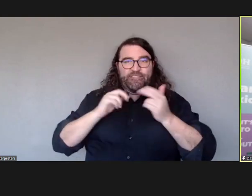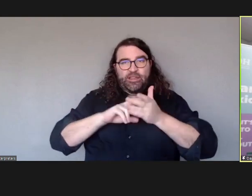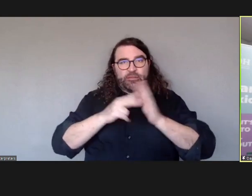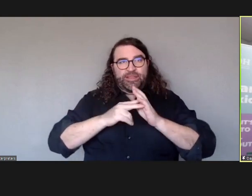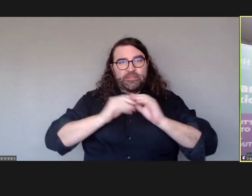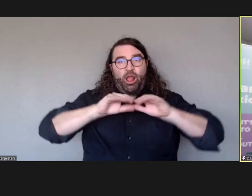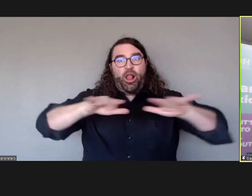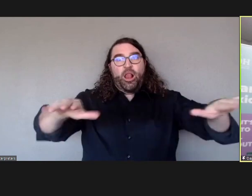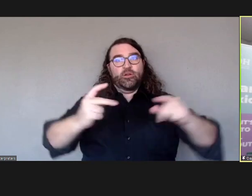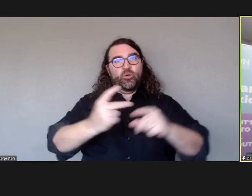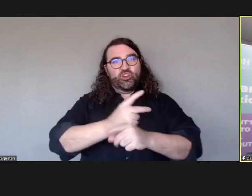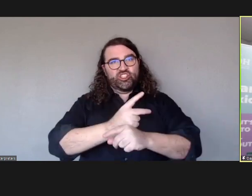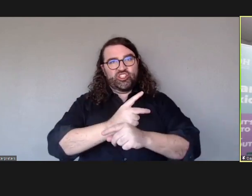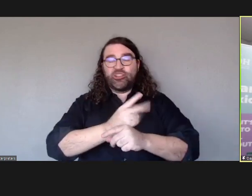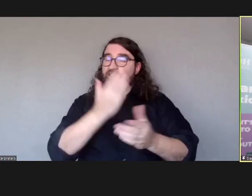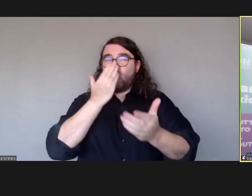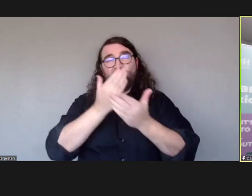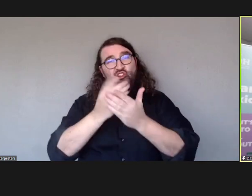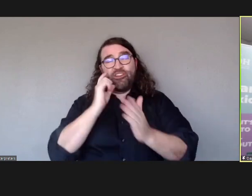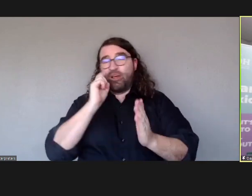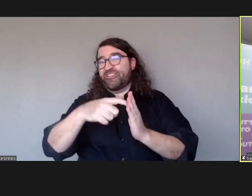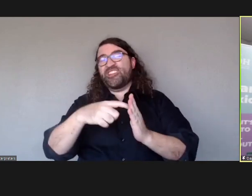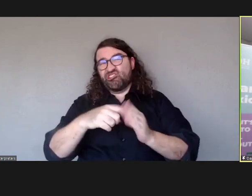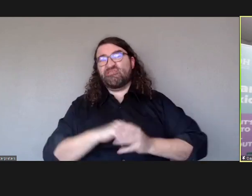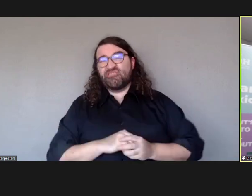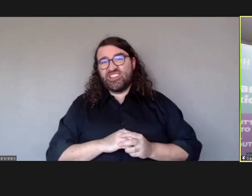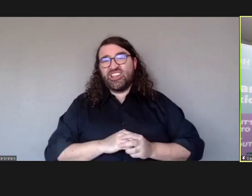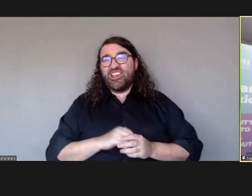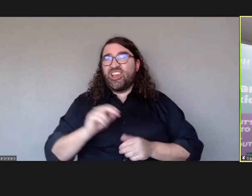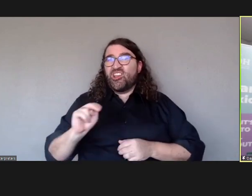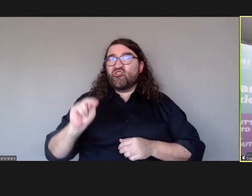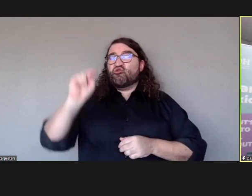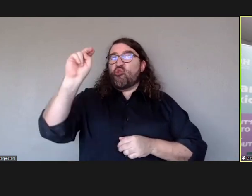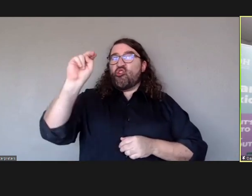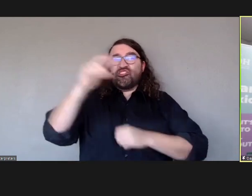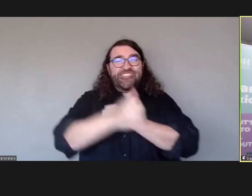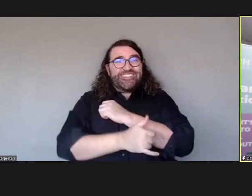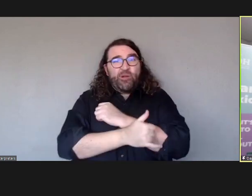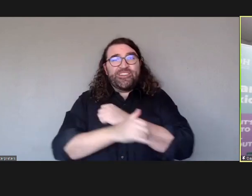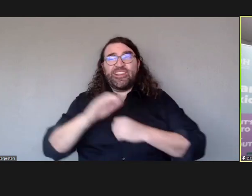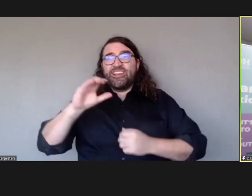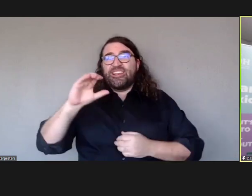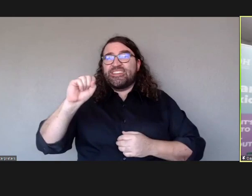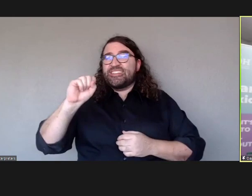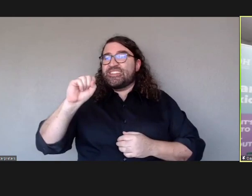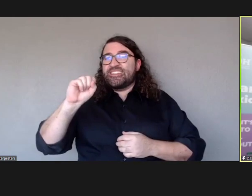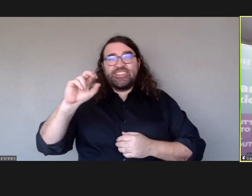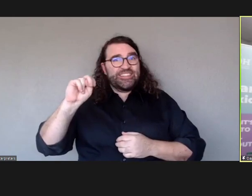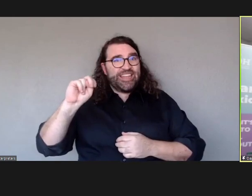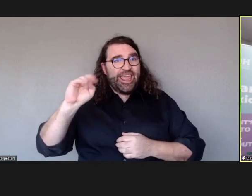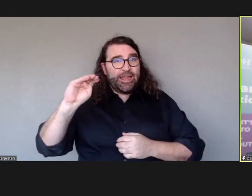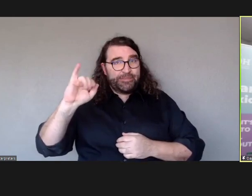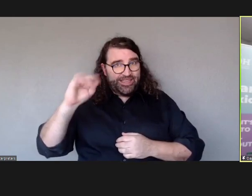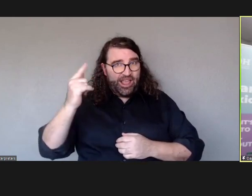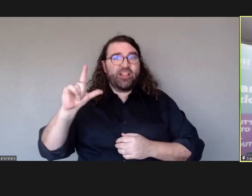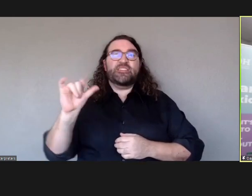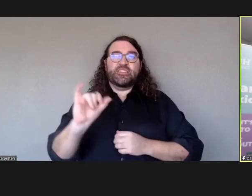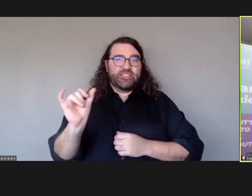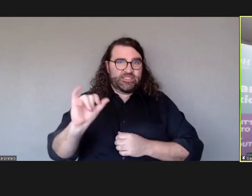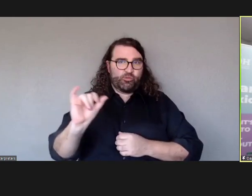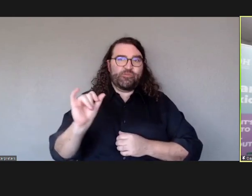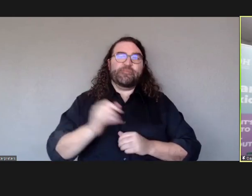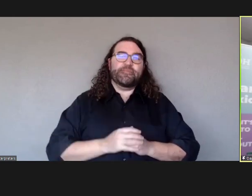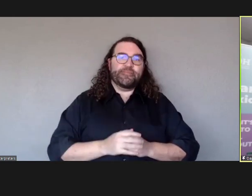those other northern counties, San Miguel, there's a fair amount of sheltering there as well.